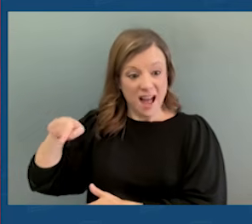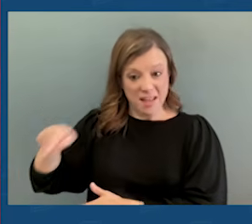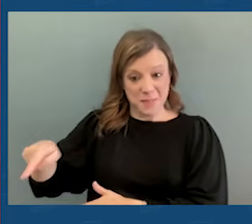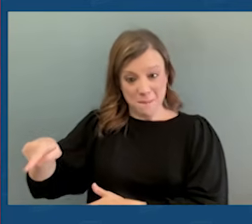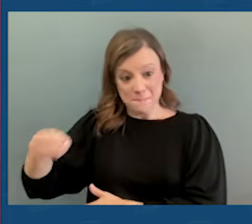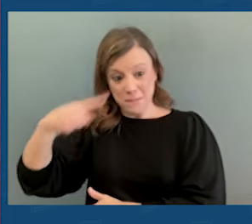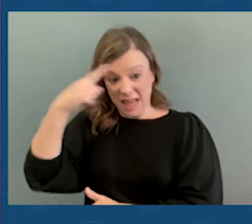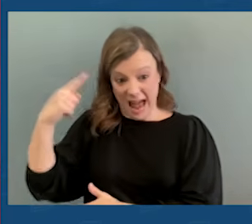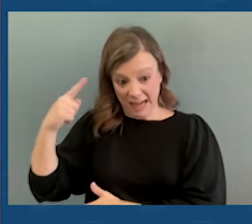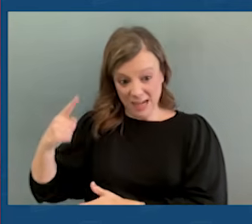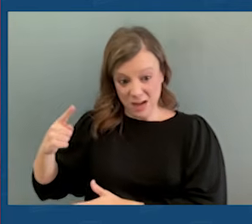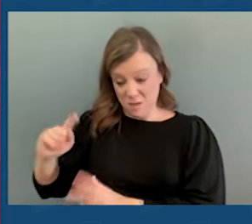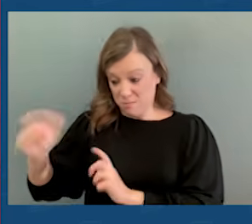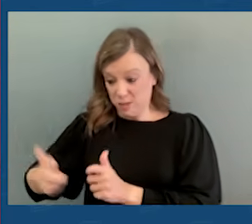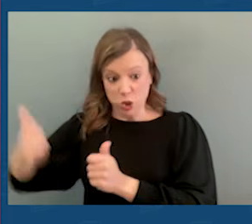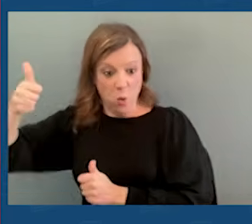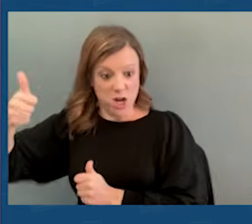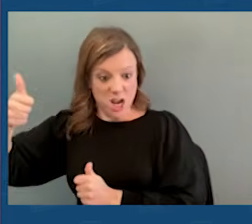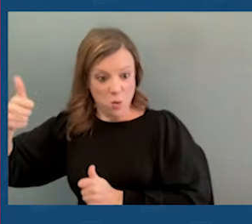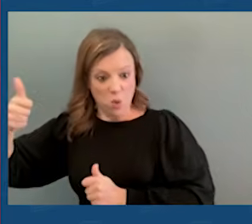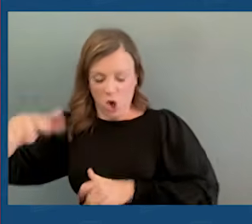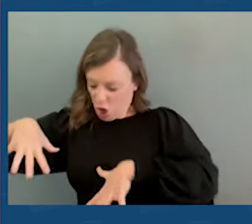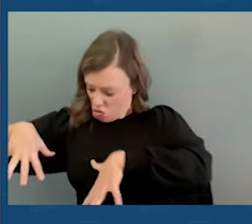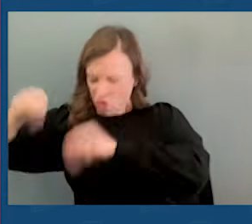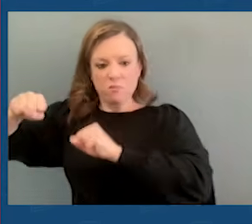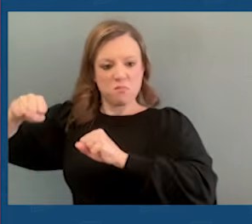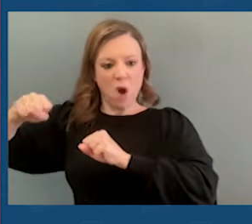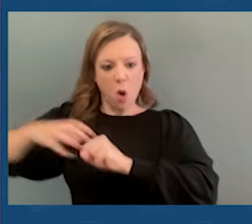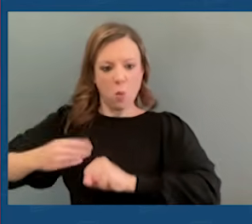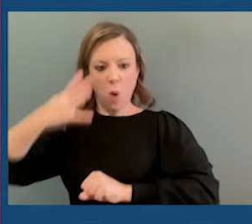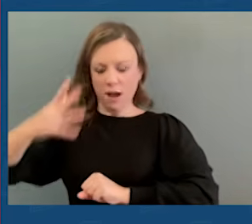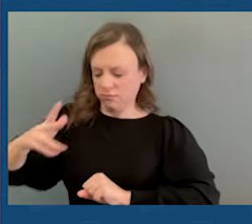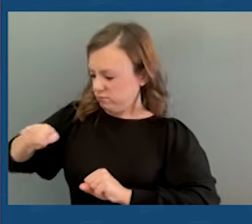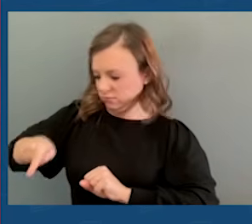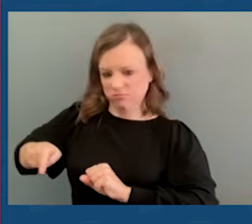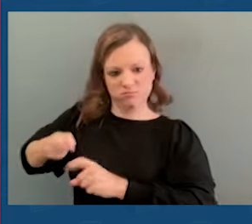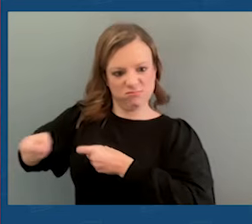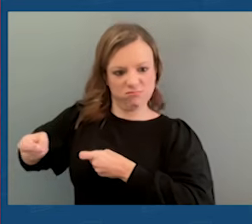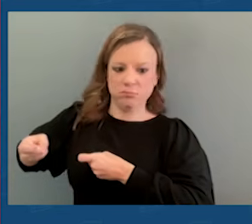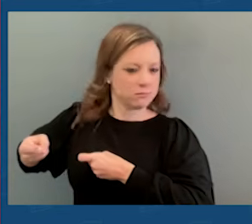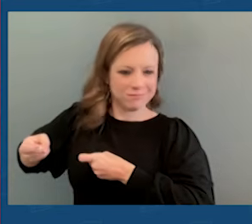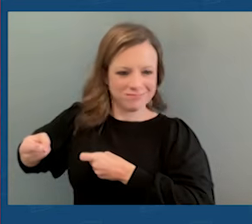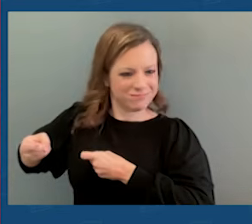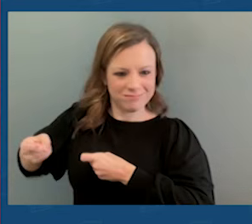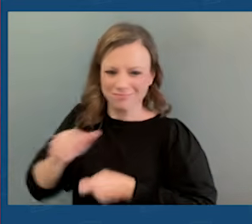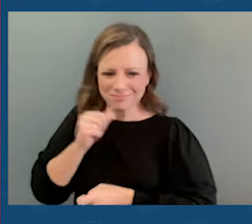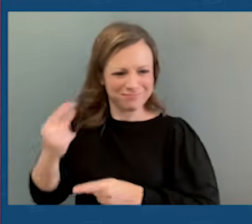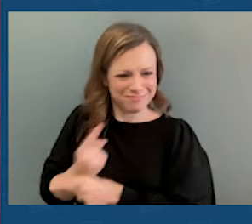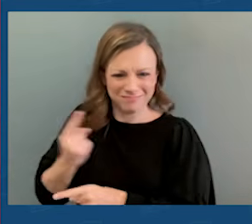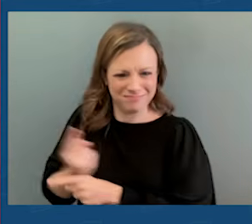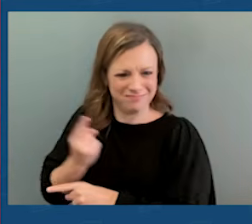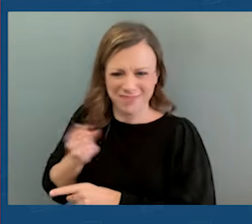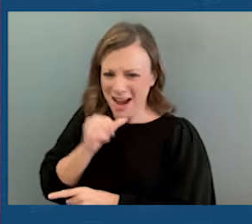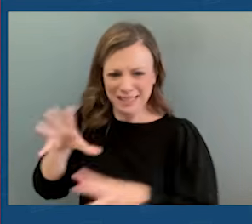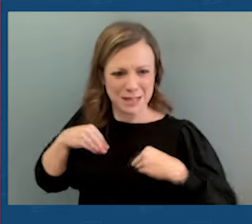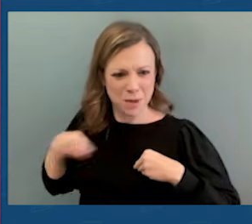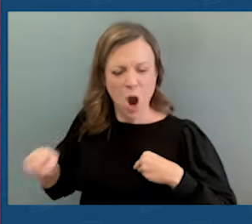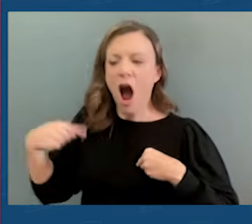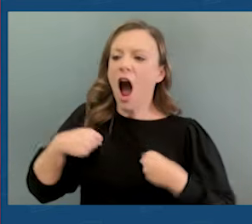minority. Black and white students banded together, and I'm proud that we convinced the university to do what was